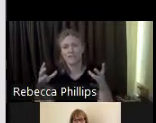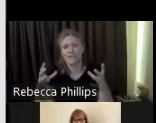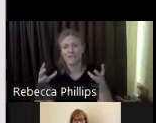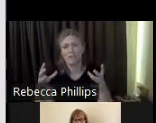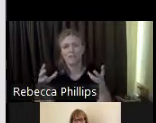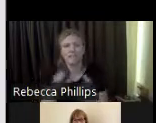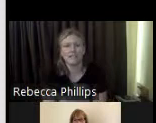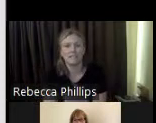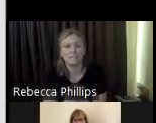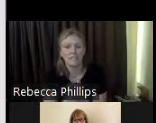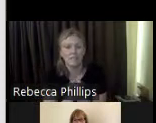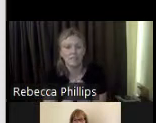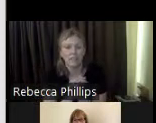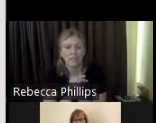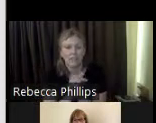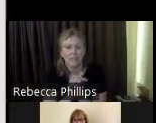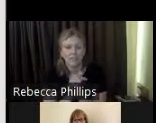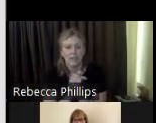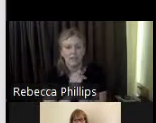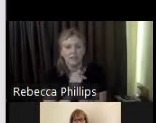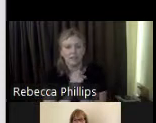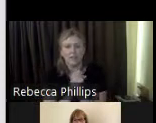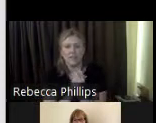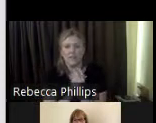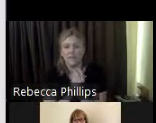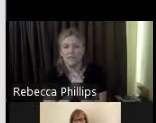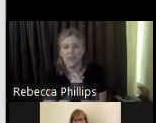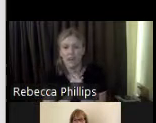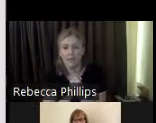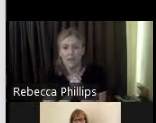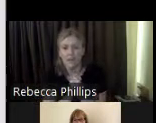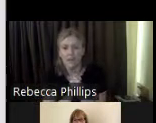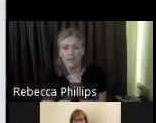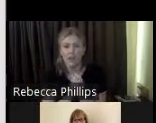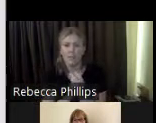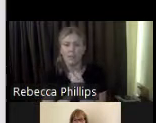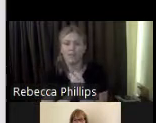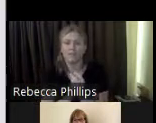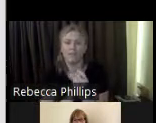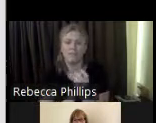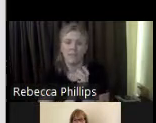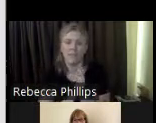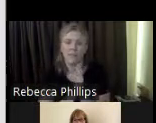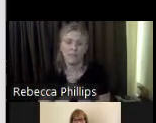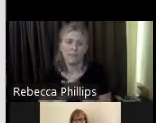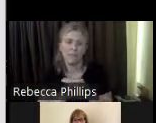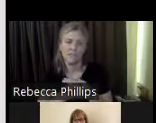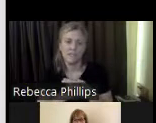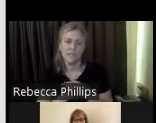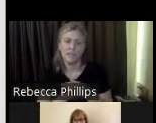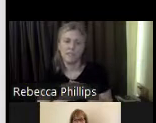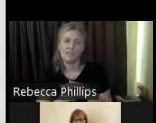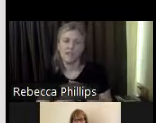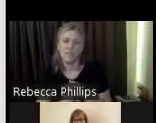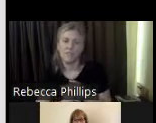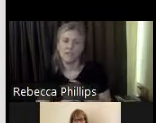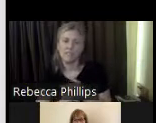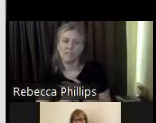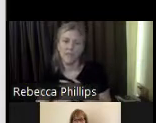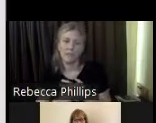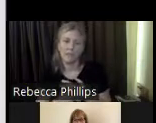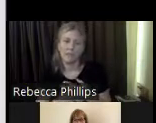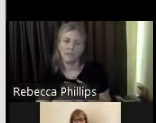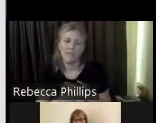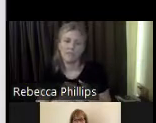so it complicates it. It uses English grammar and not the grammar of deaf sign language. It is comprised